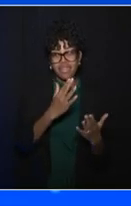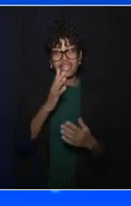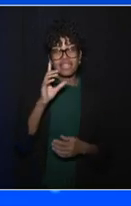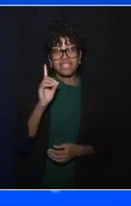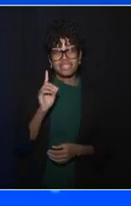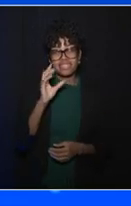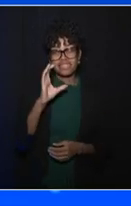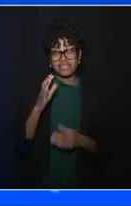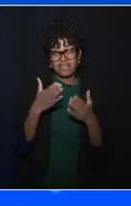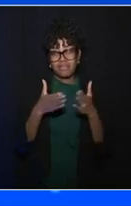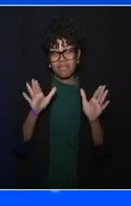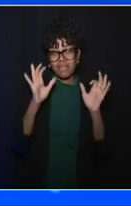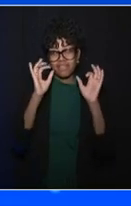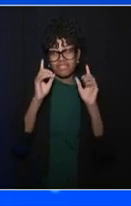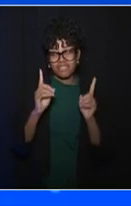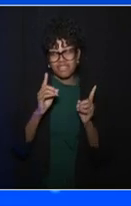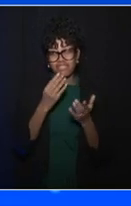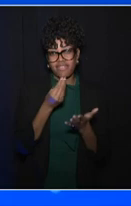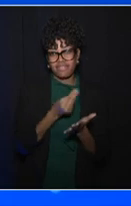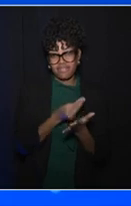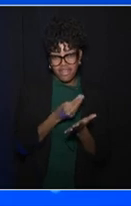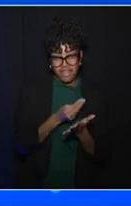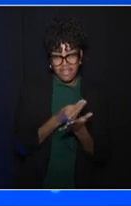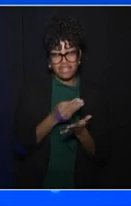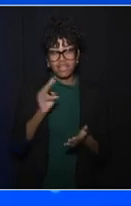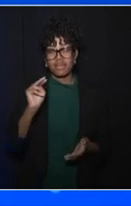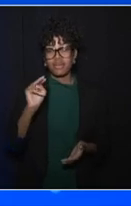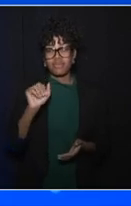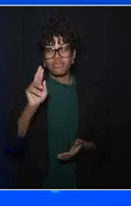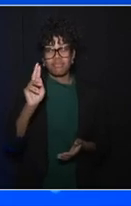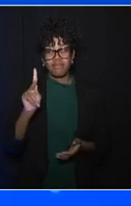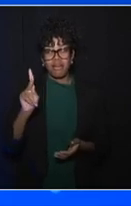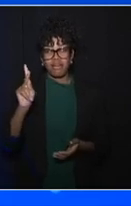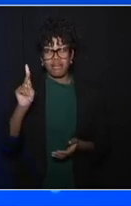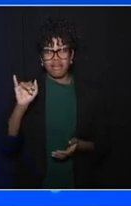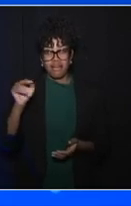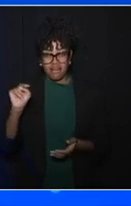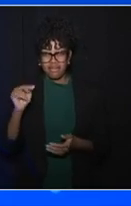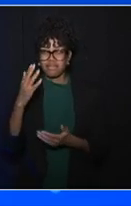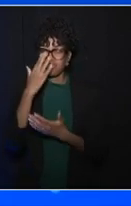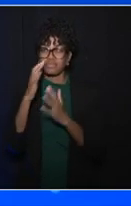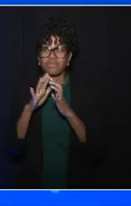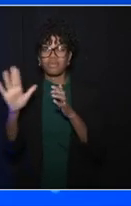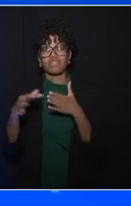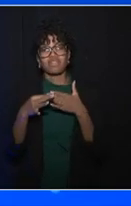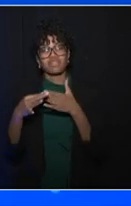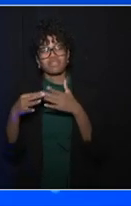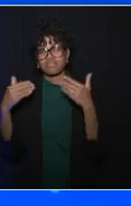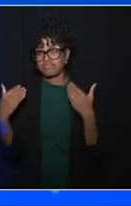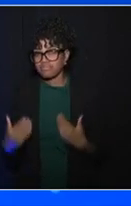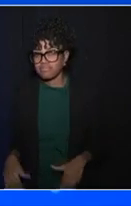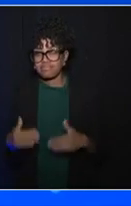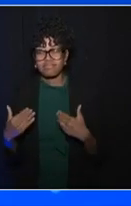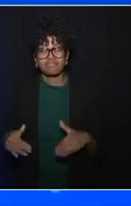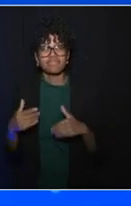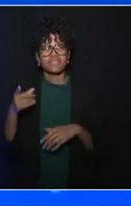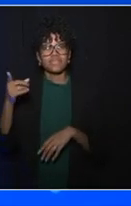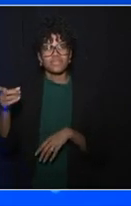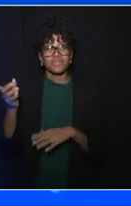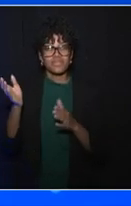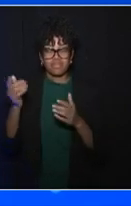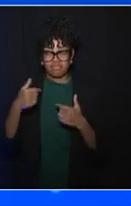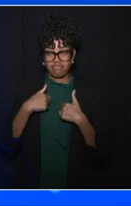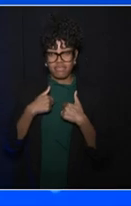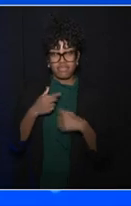Education Fund and Mark Ian. Thank you for your leadership. Ben Soto, who, as I know, been on the board, and I